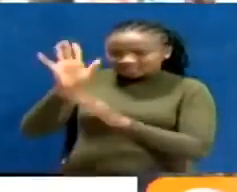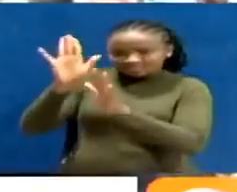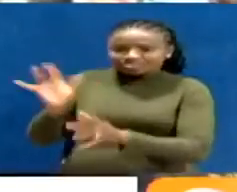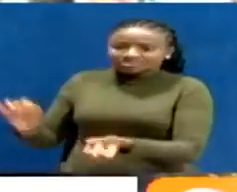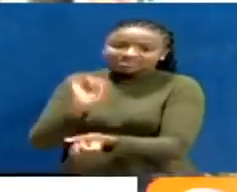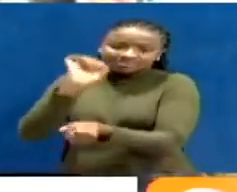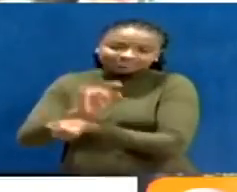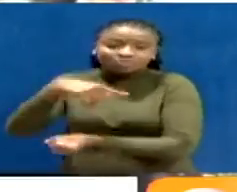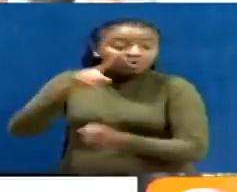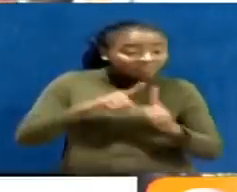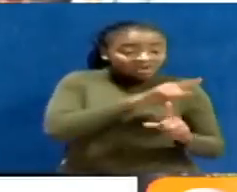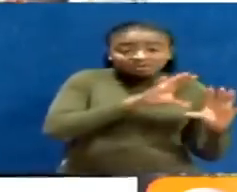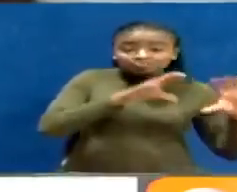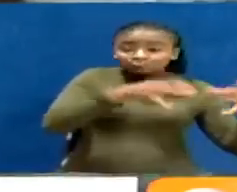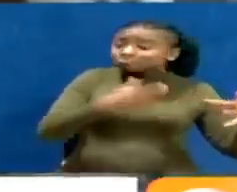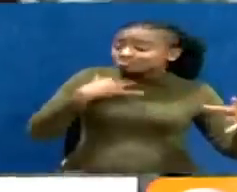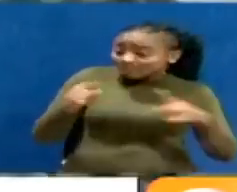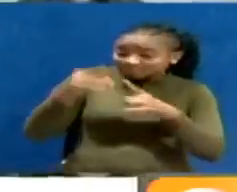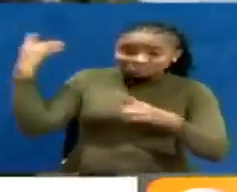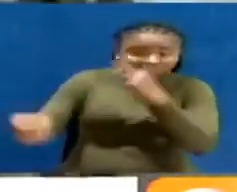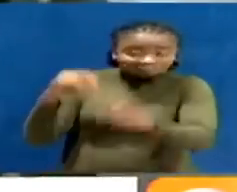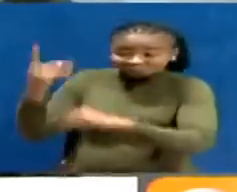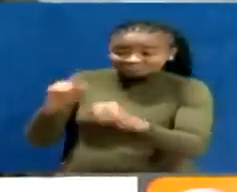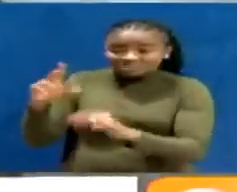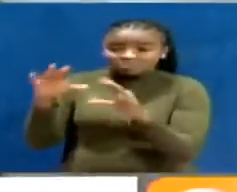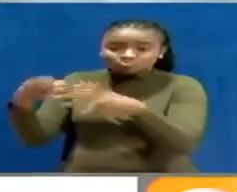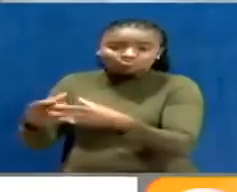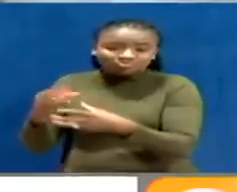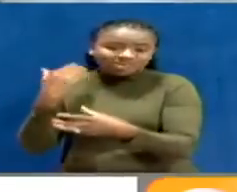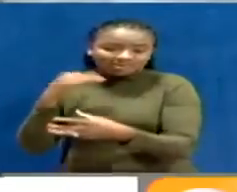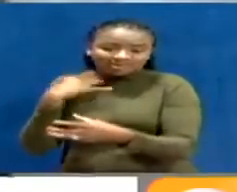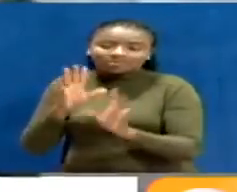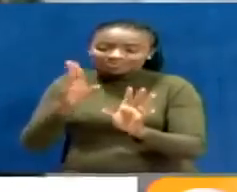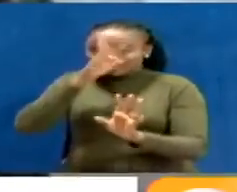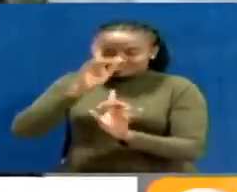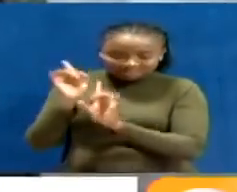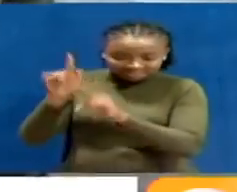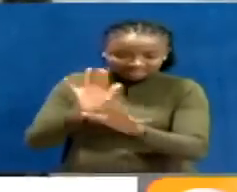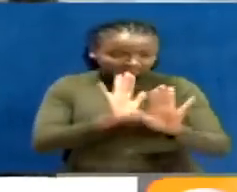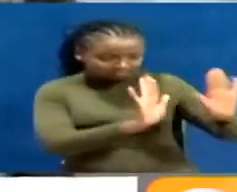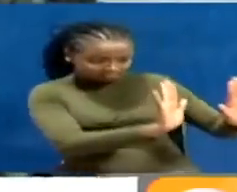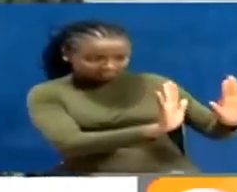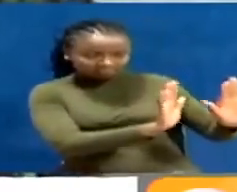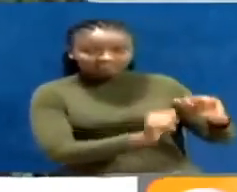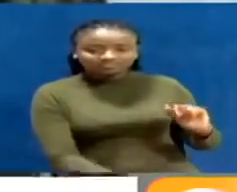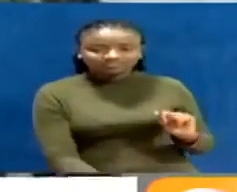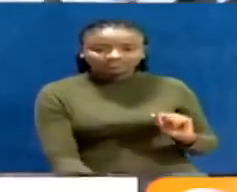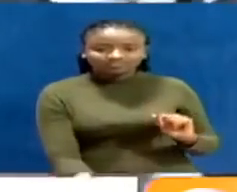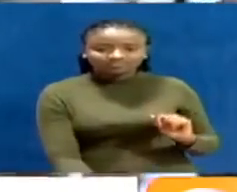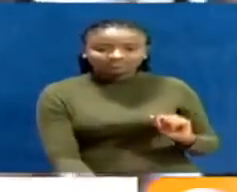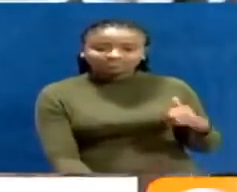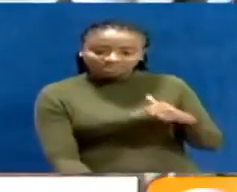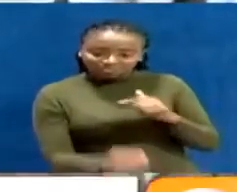Angry residents were keen to administer mob justice. Their intent, however, disrupted with the arrival of officers from Nyali police station.